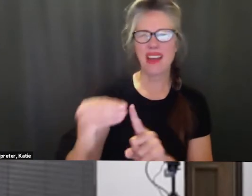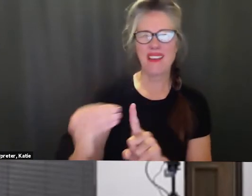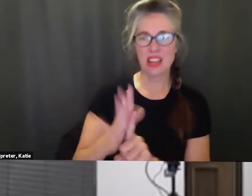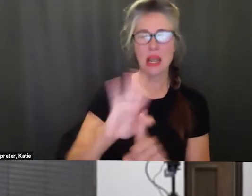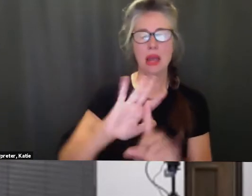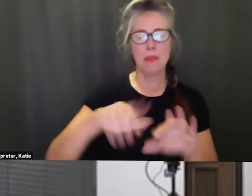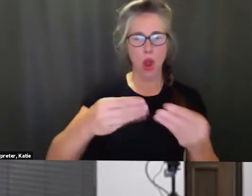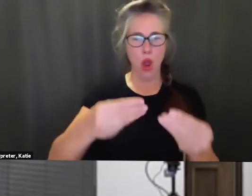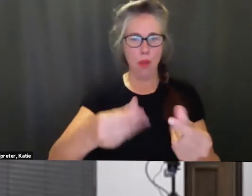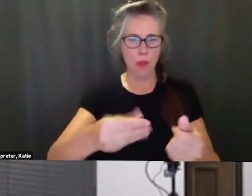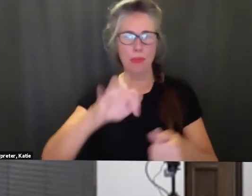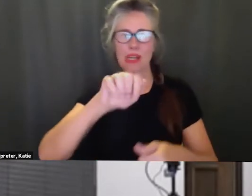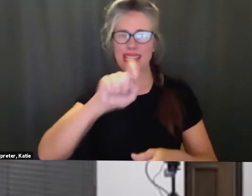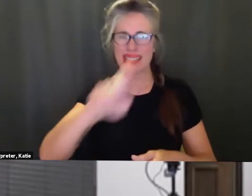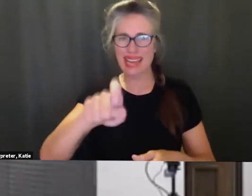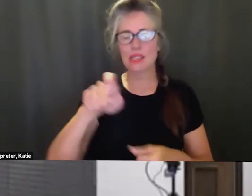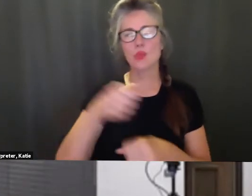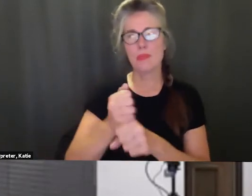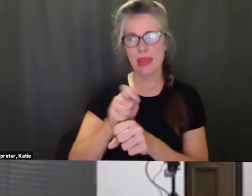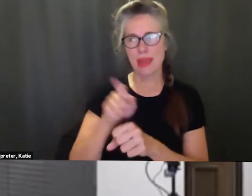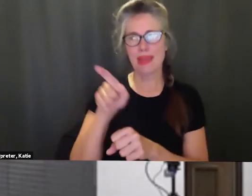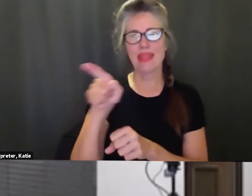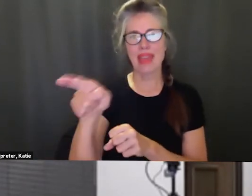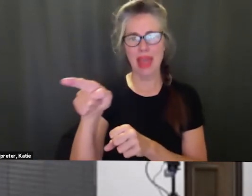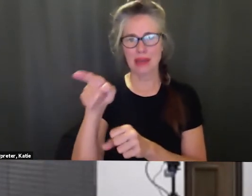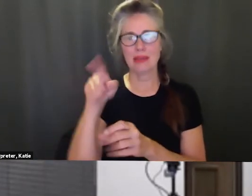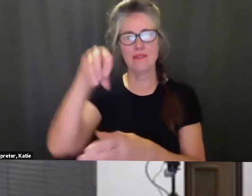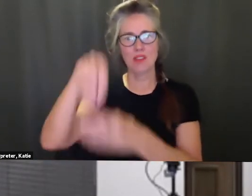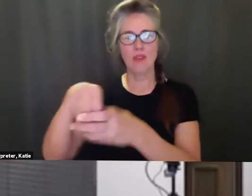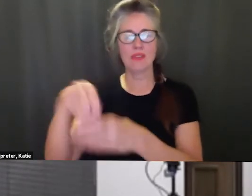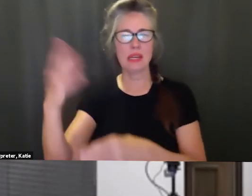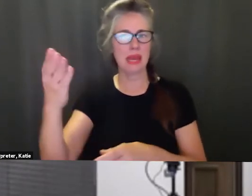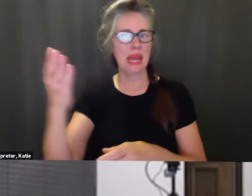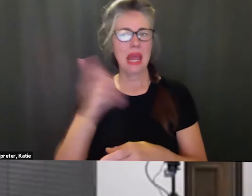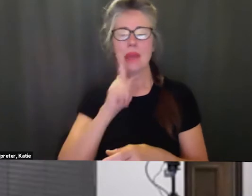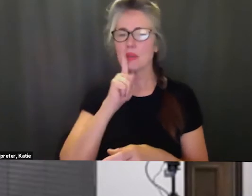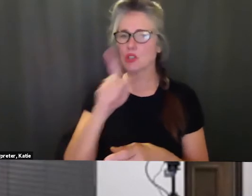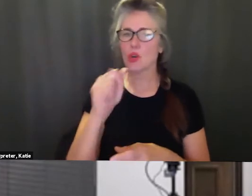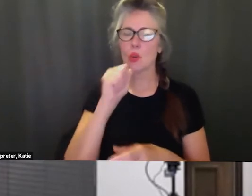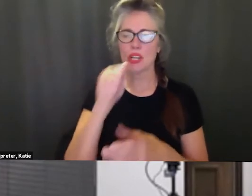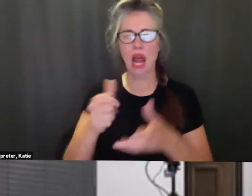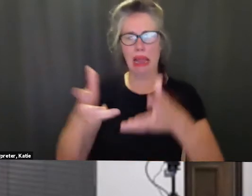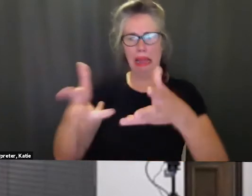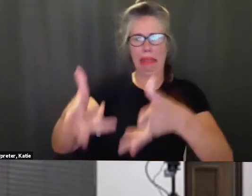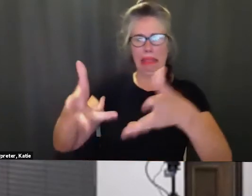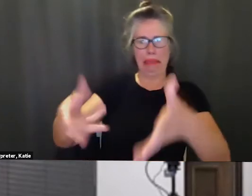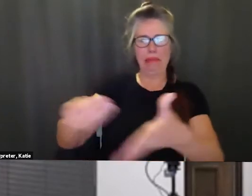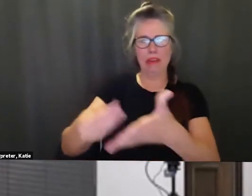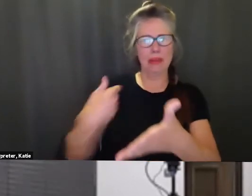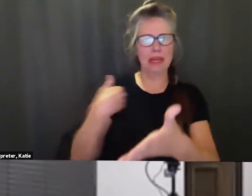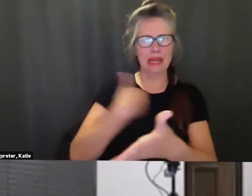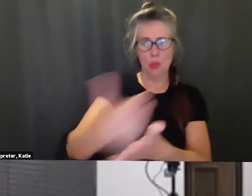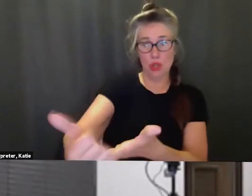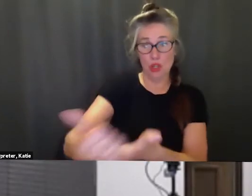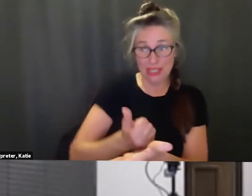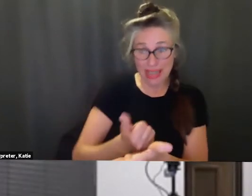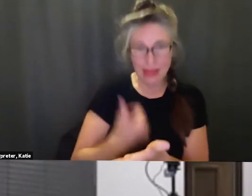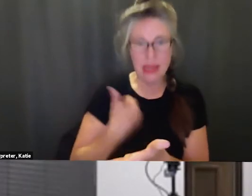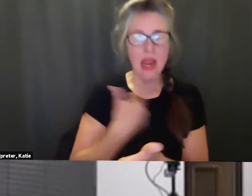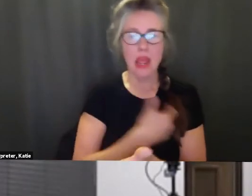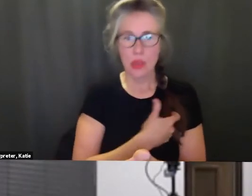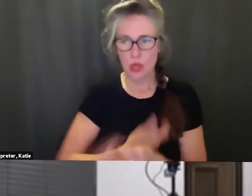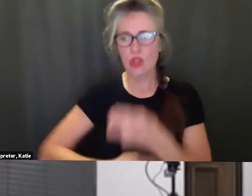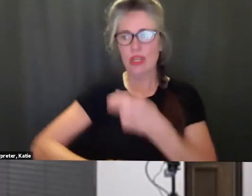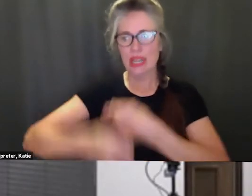is certainly going to make that presentation. And then making sure we're not leaving any money on the table through any reimbursements that we either we're